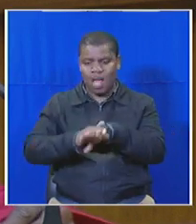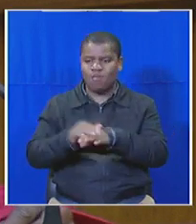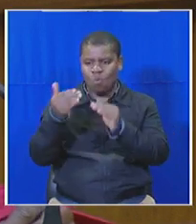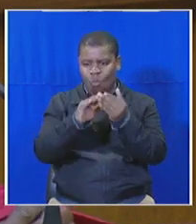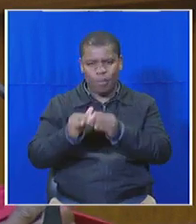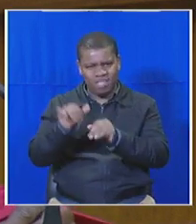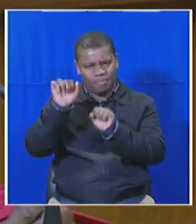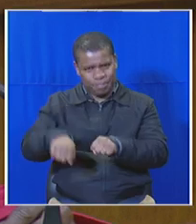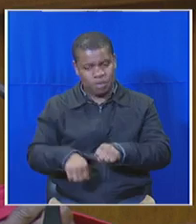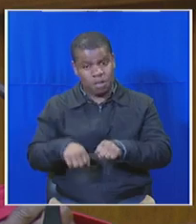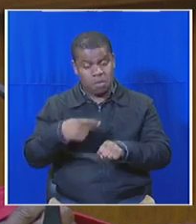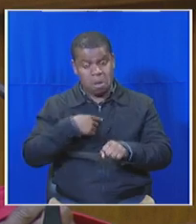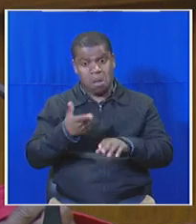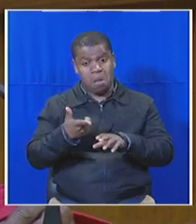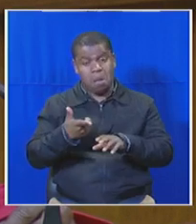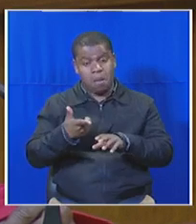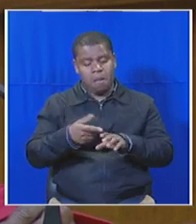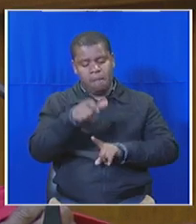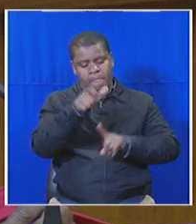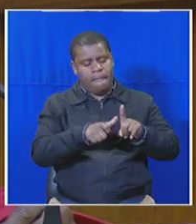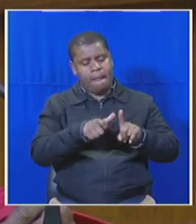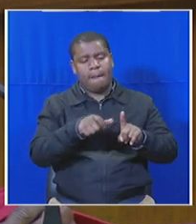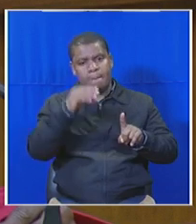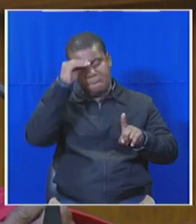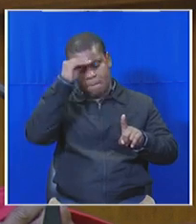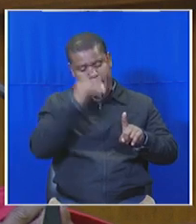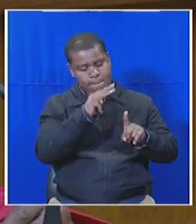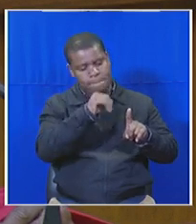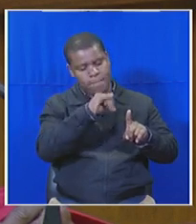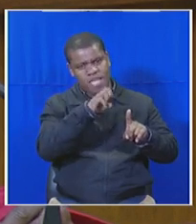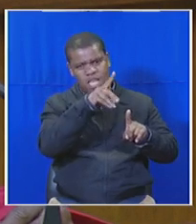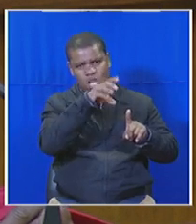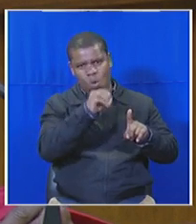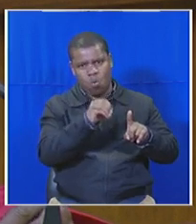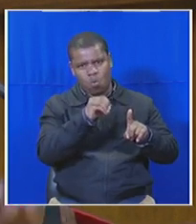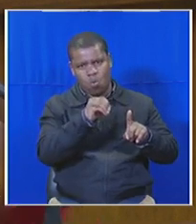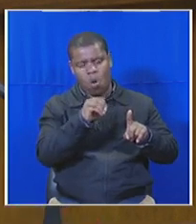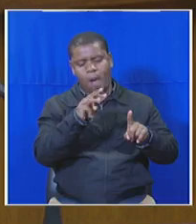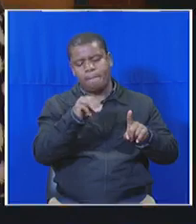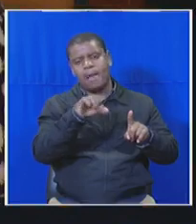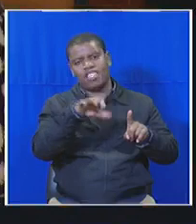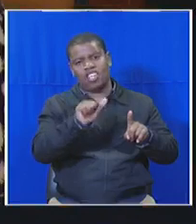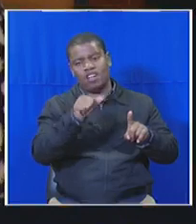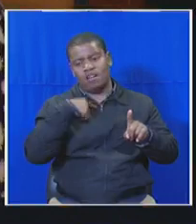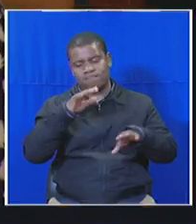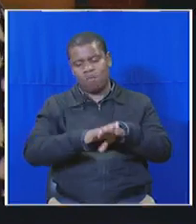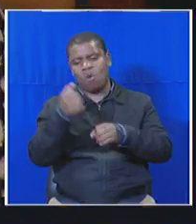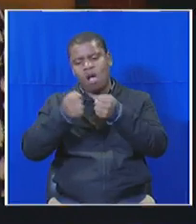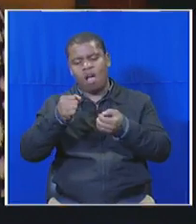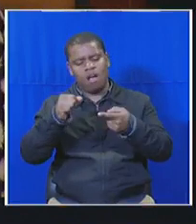dragged the late Mozambican Mido Marcia behind Honorable a moving member, van your time is up. and killed